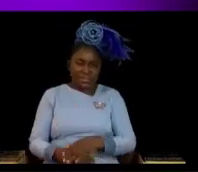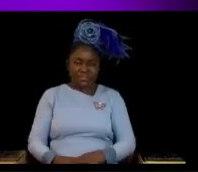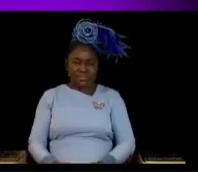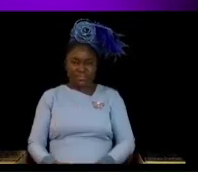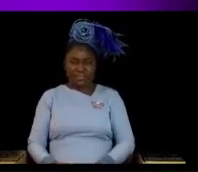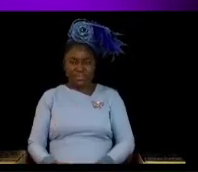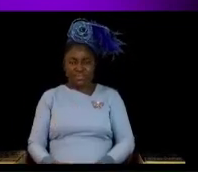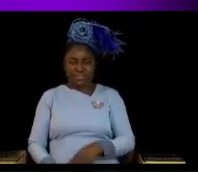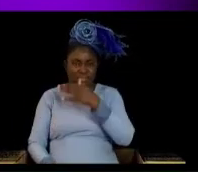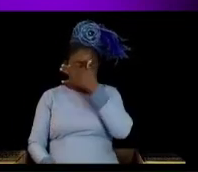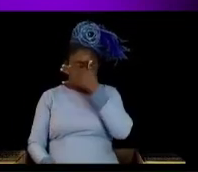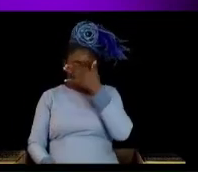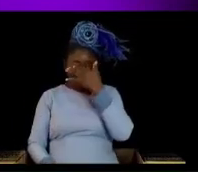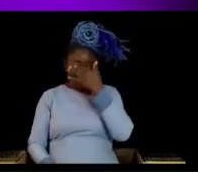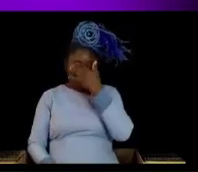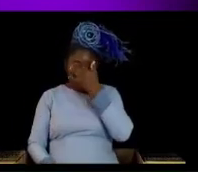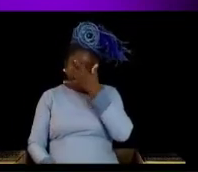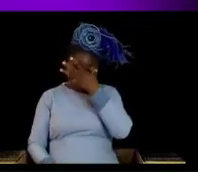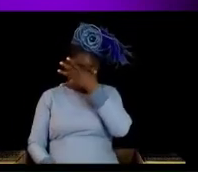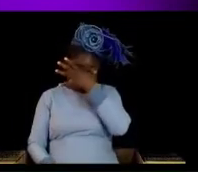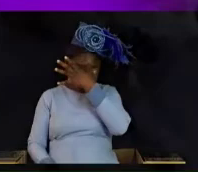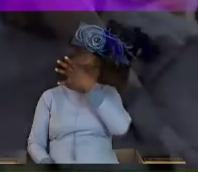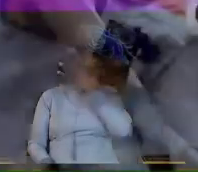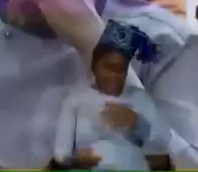They are cruel,